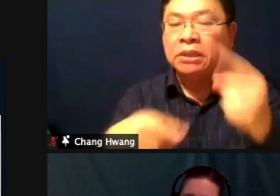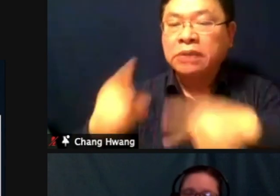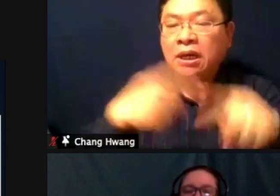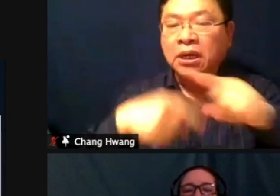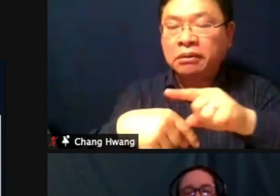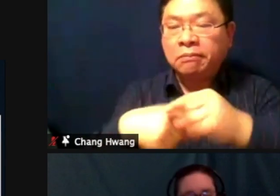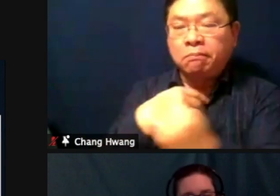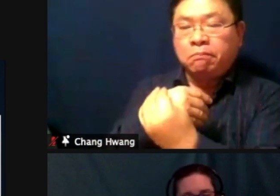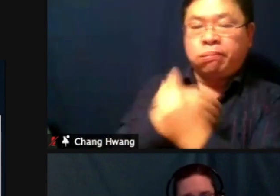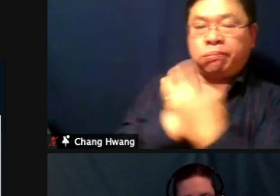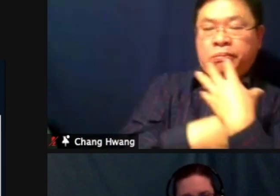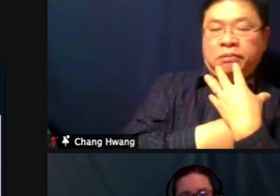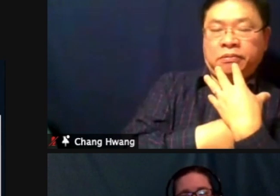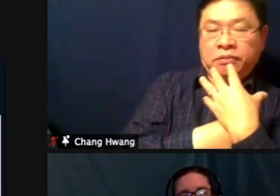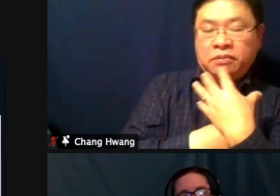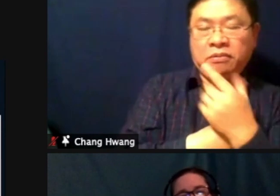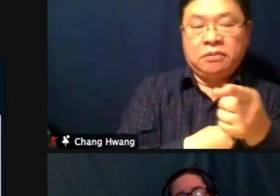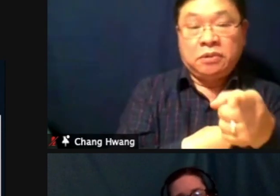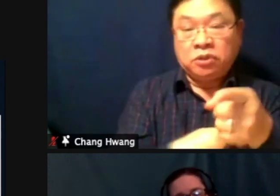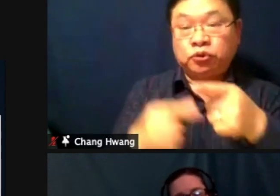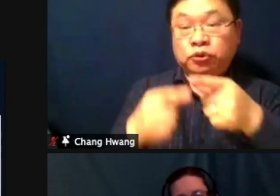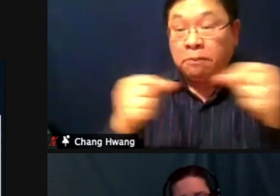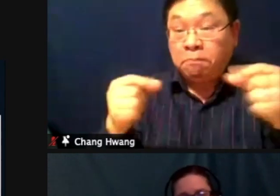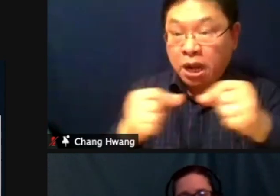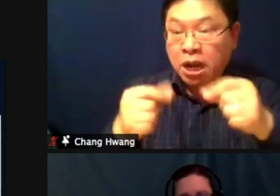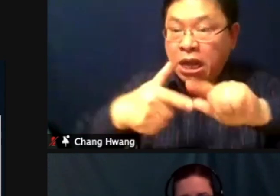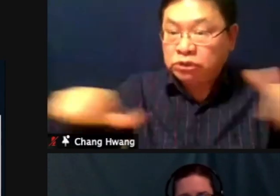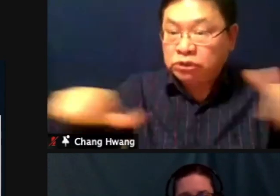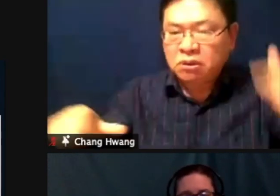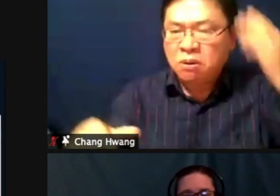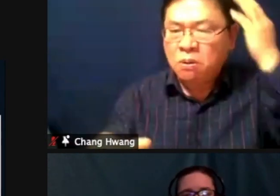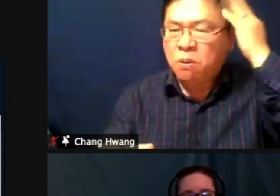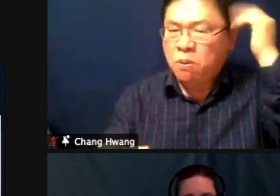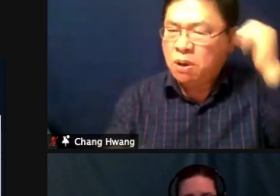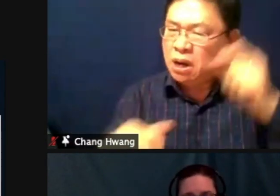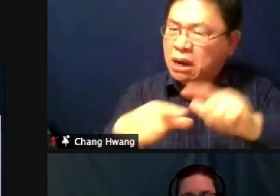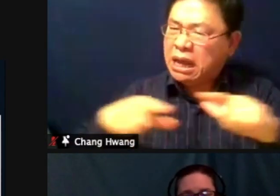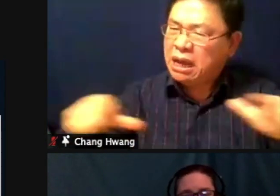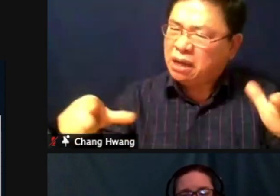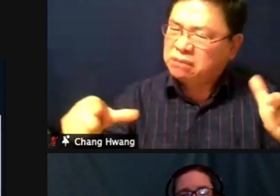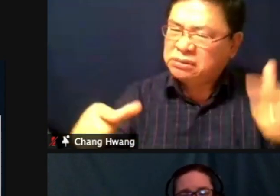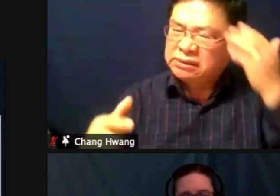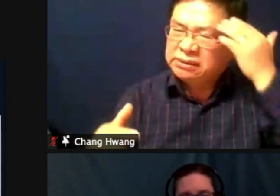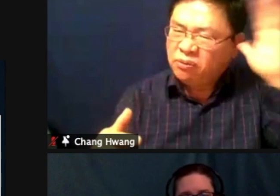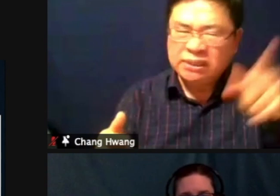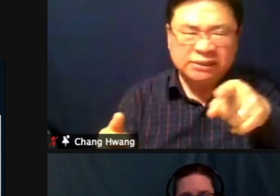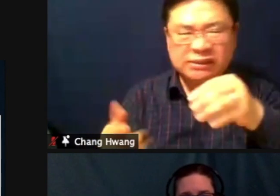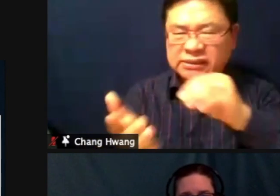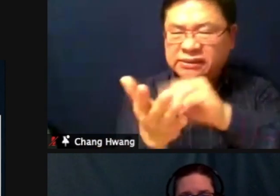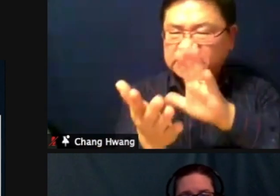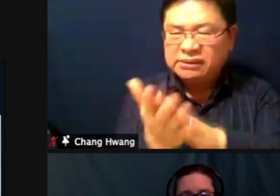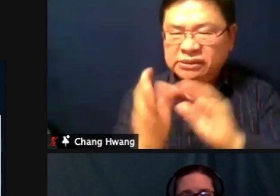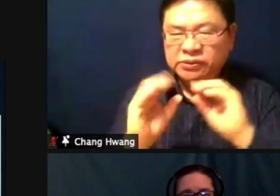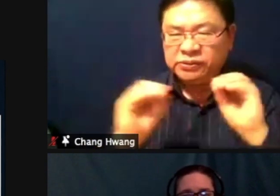They weren't teaching Korean Sign Language, however, they were using Japanese Sign Language. So there's that impact as